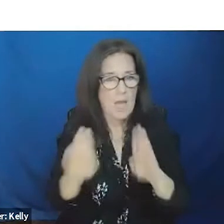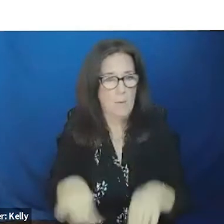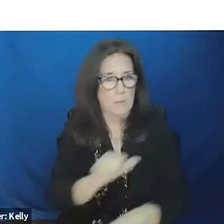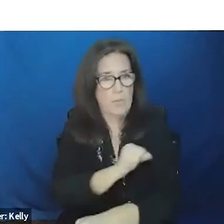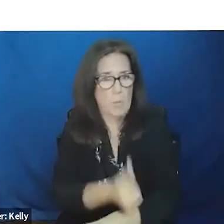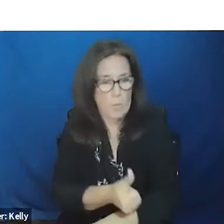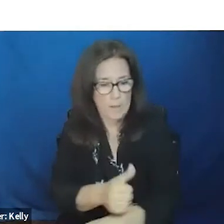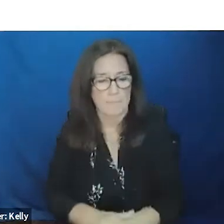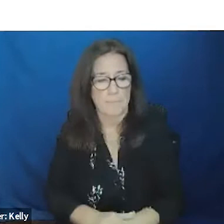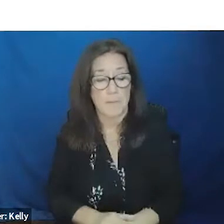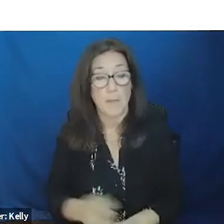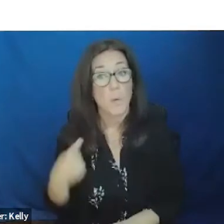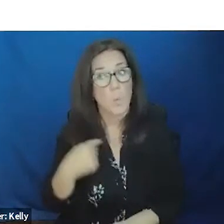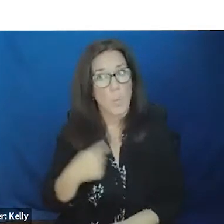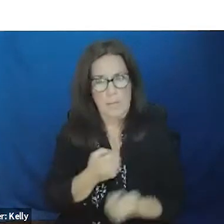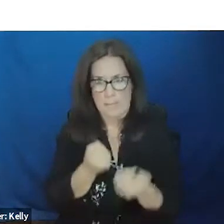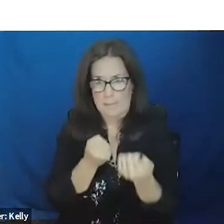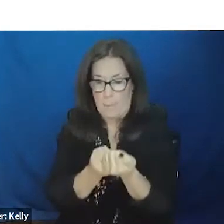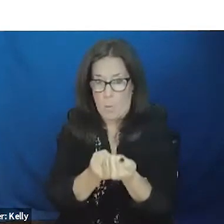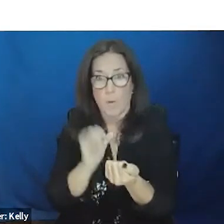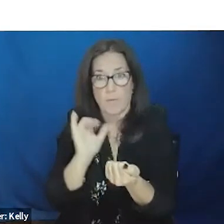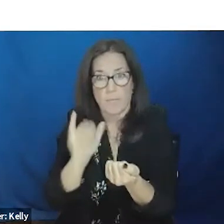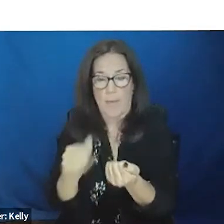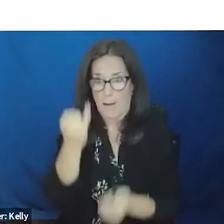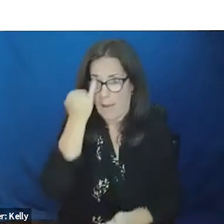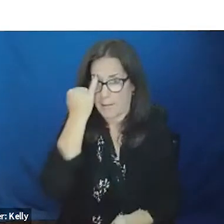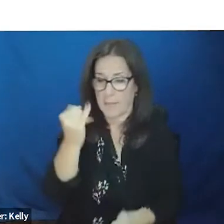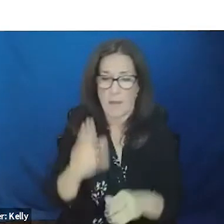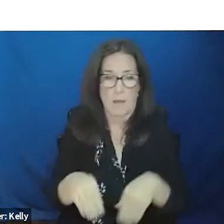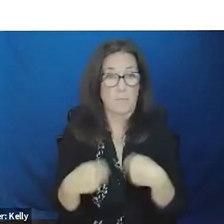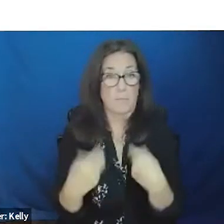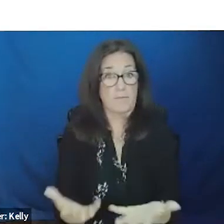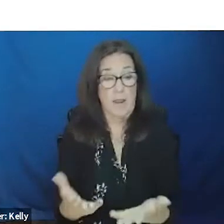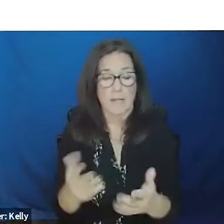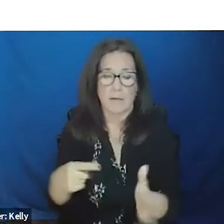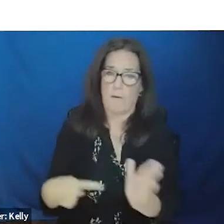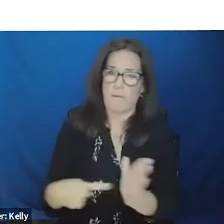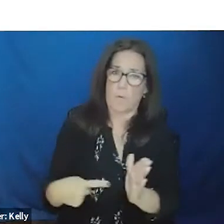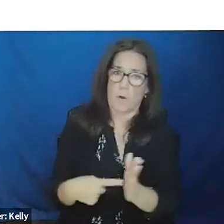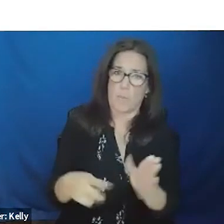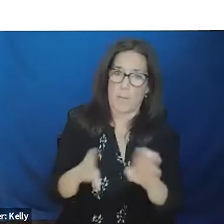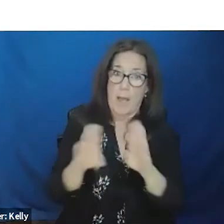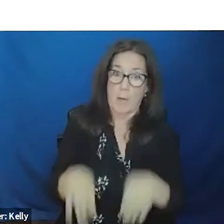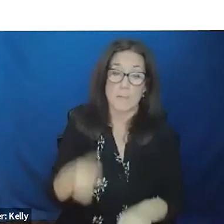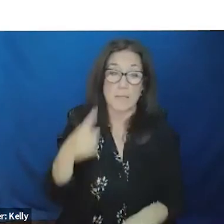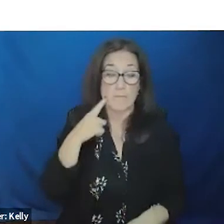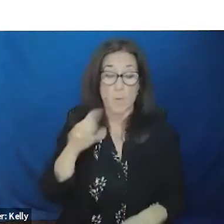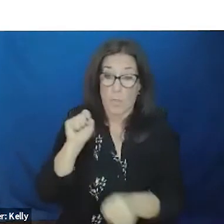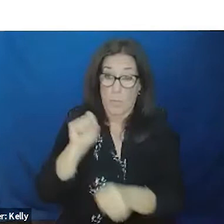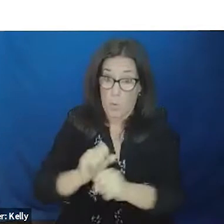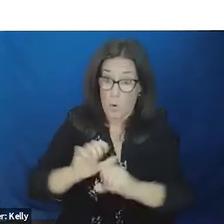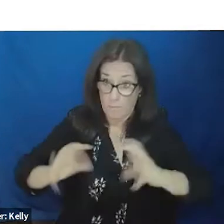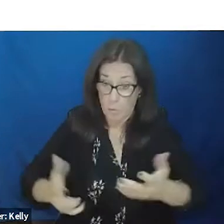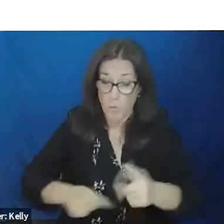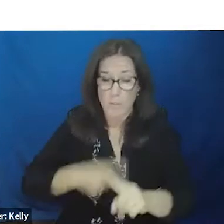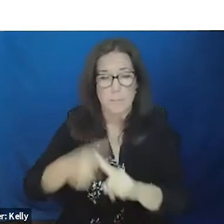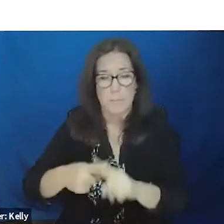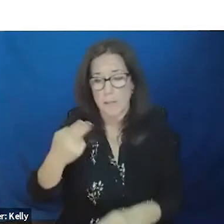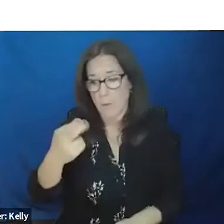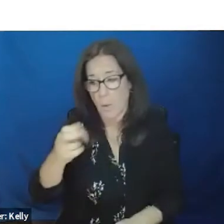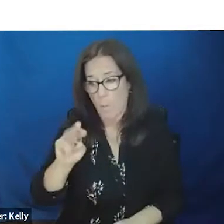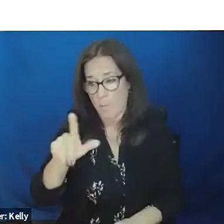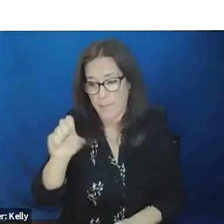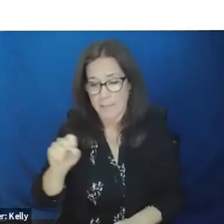stated objective of providing affordable housing for our workforce and homeless youth. That type of housing